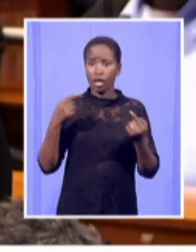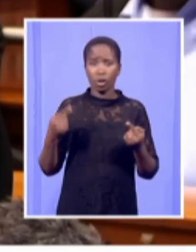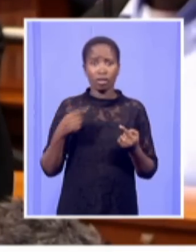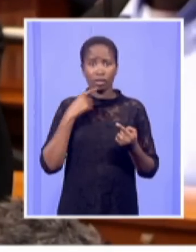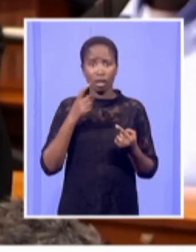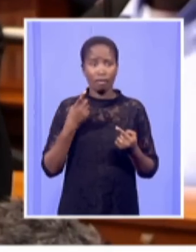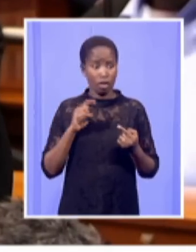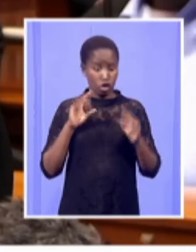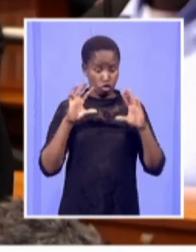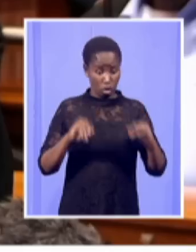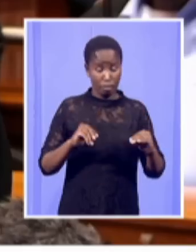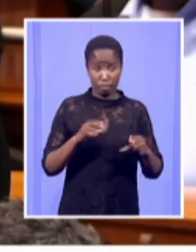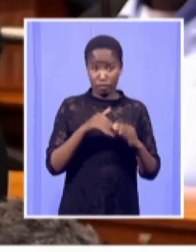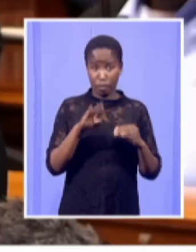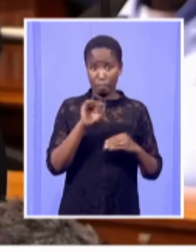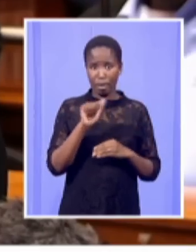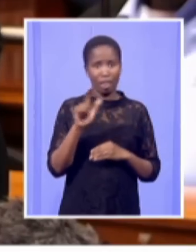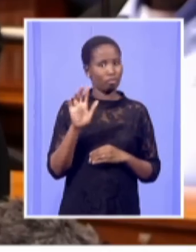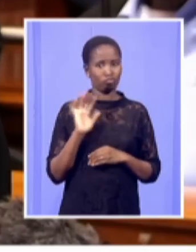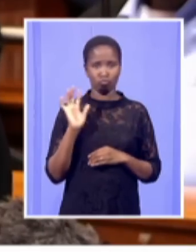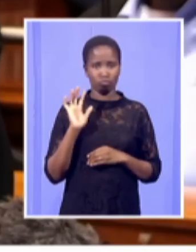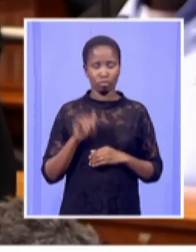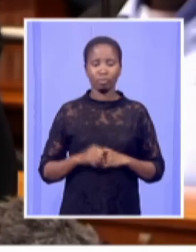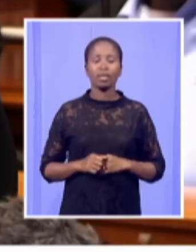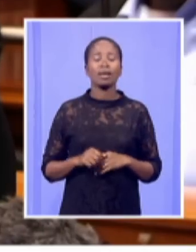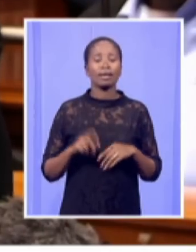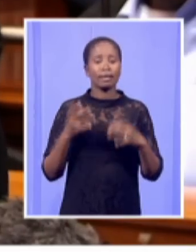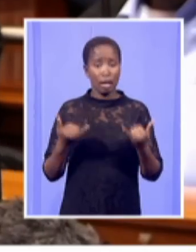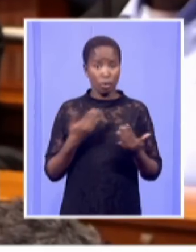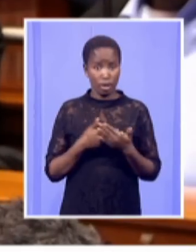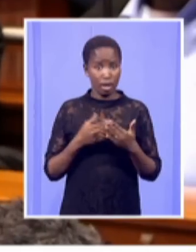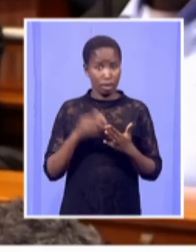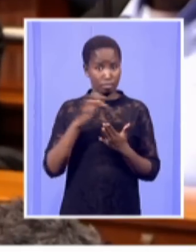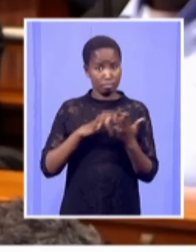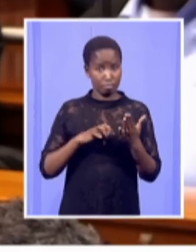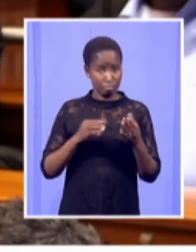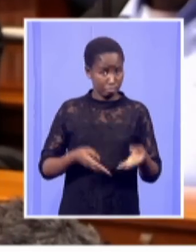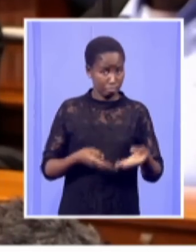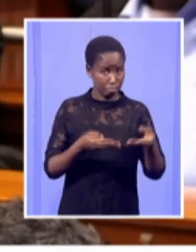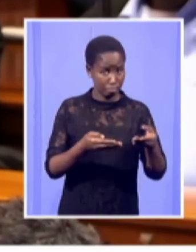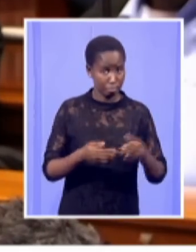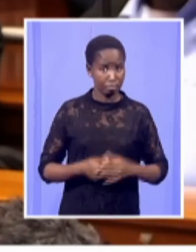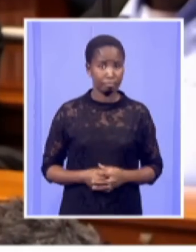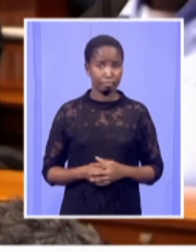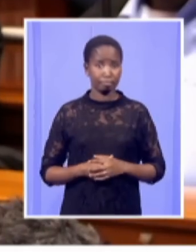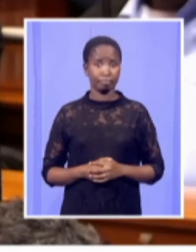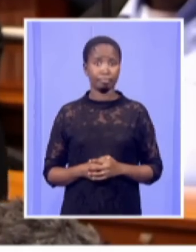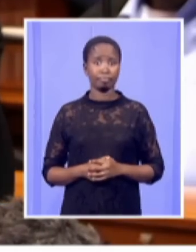application. Your Worship, I beg leave to hand in the affidavit.